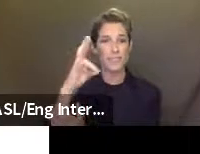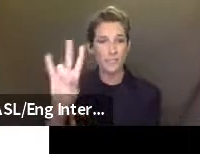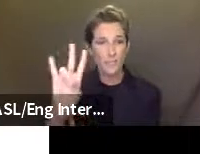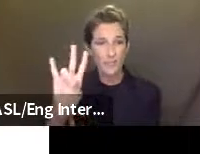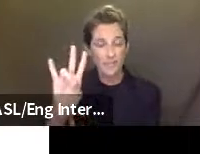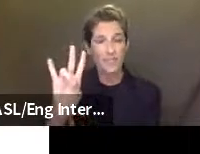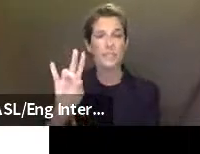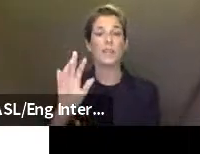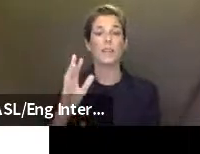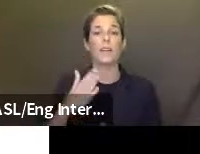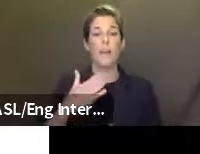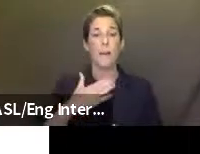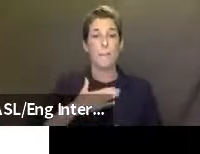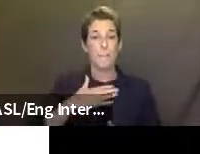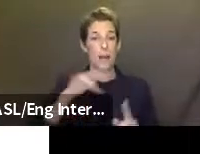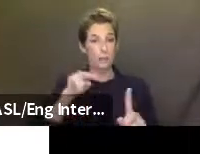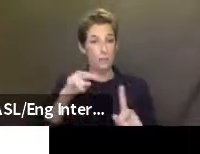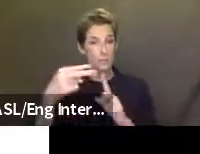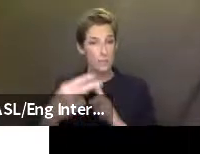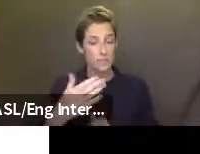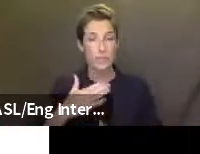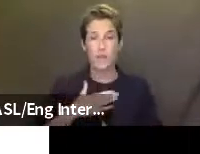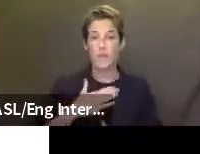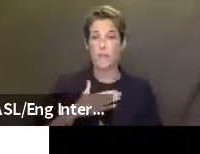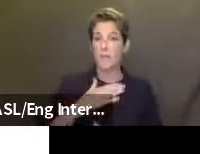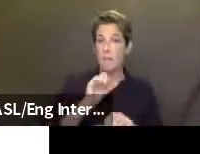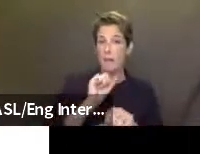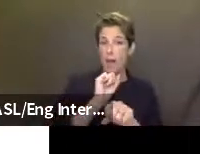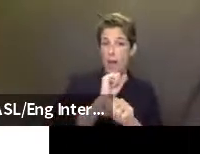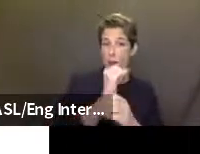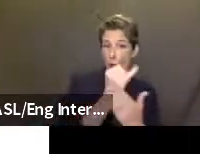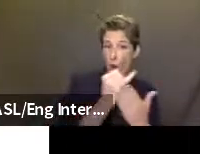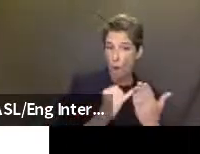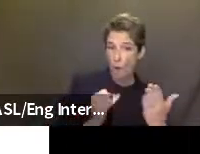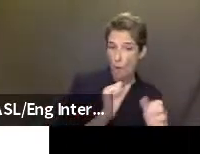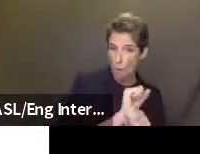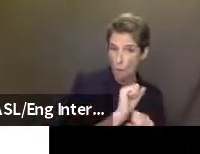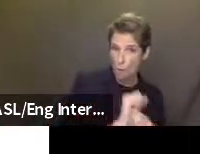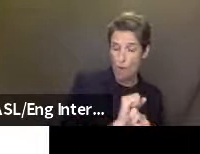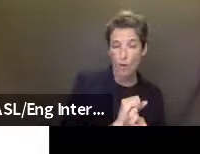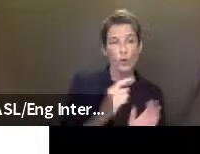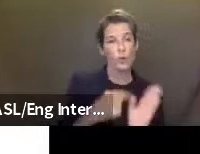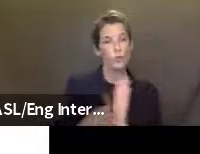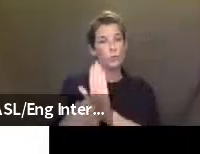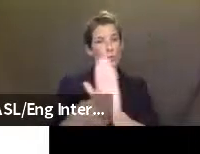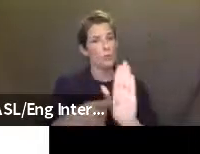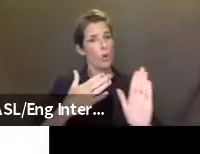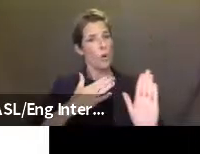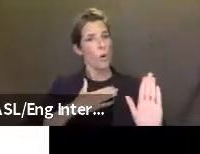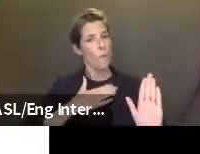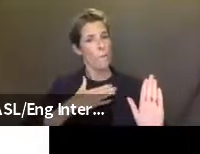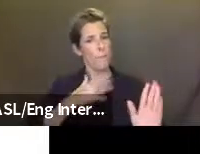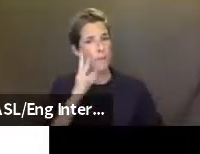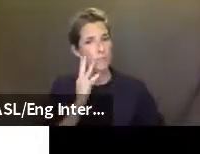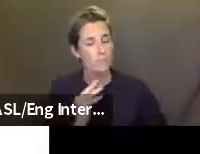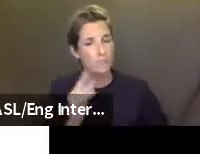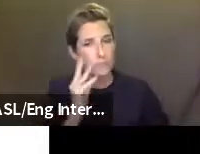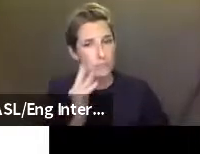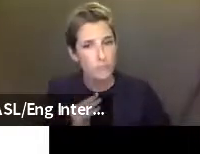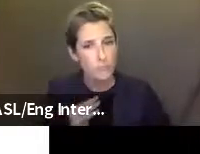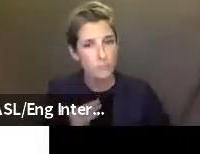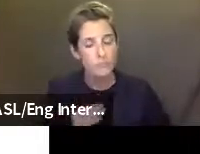therapy, and making artwork. This creative project proves to be therapeutic still. I portray my corporeal and